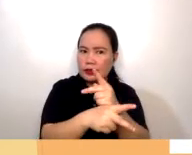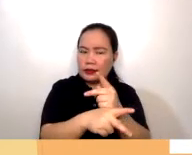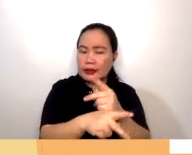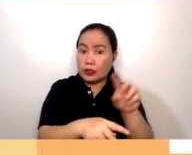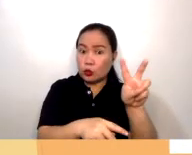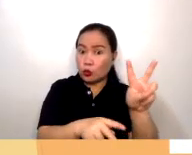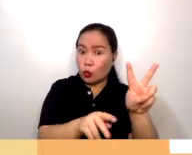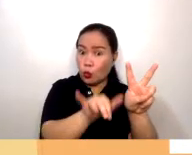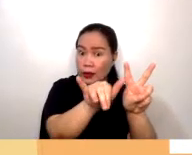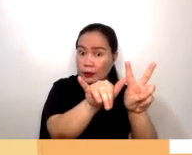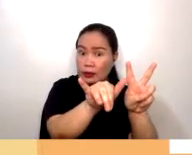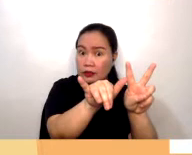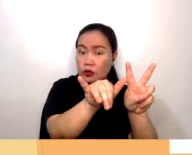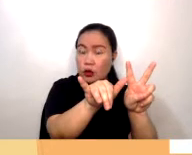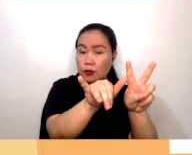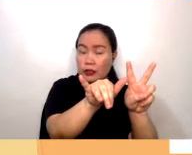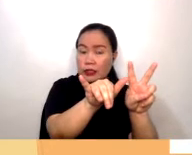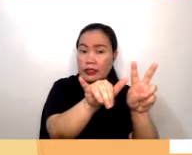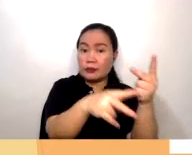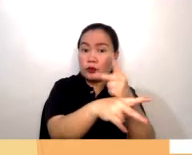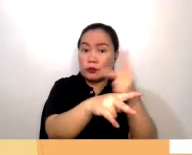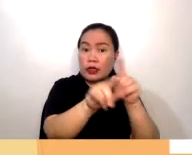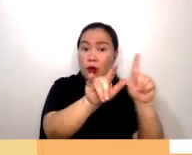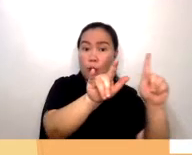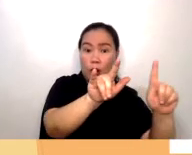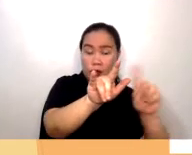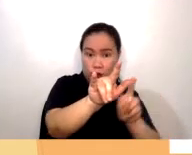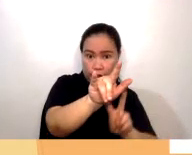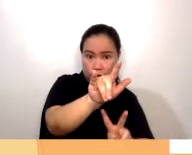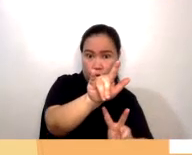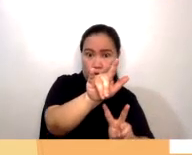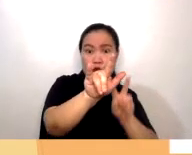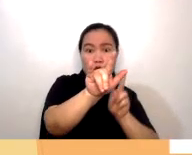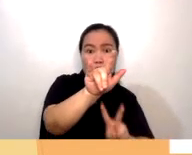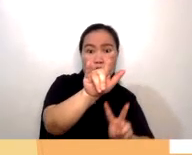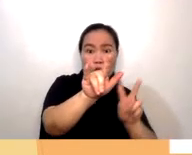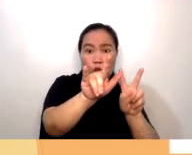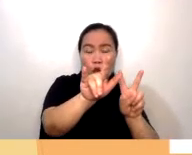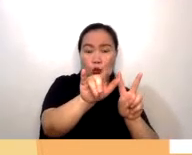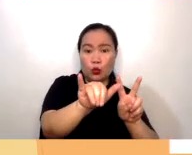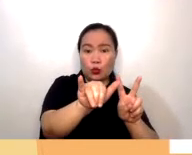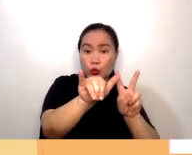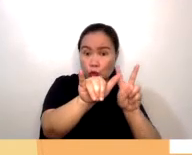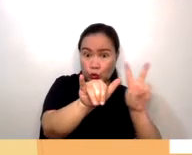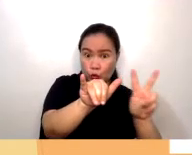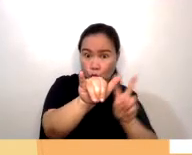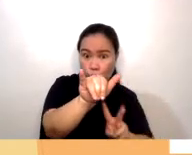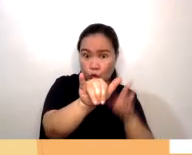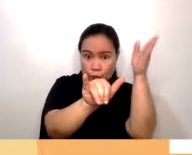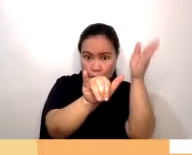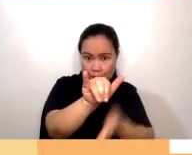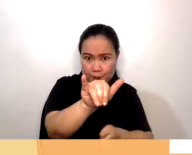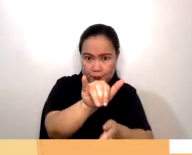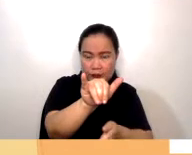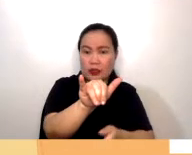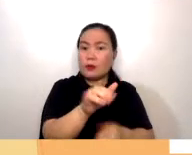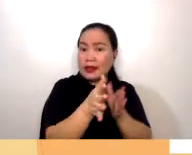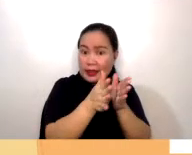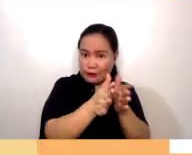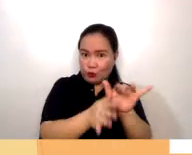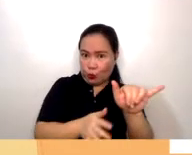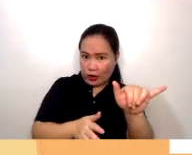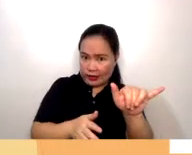we're going to multiply 1 over 2 para makancel yung 2 sa tabi ng